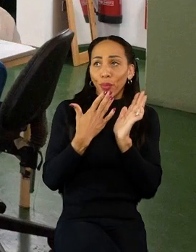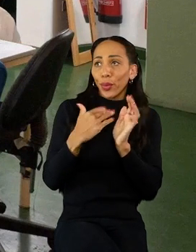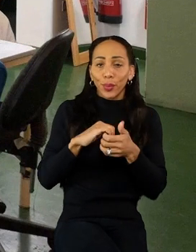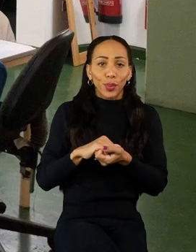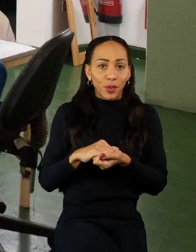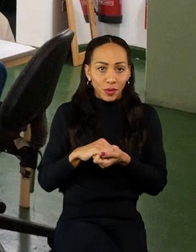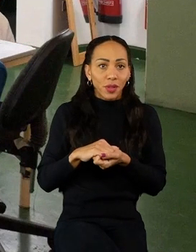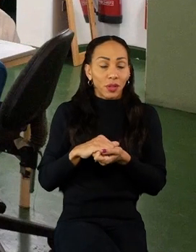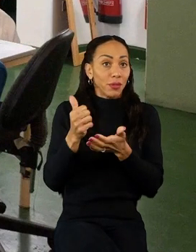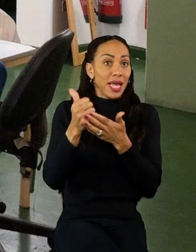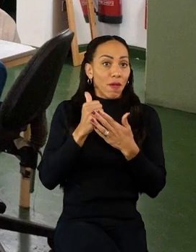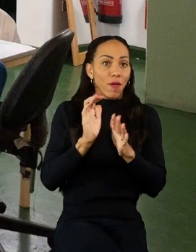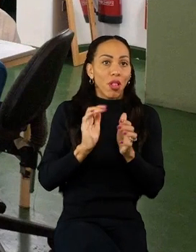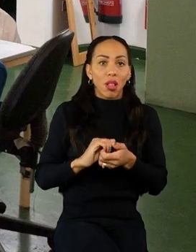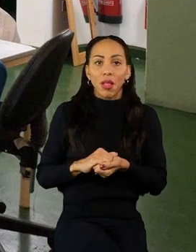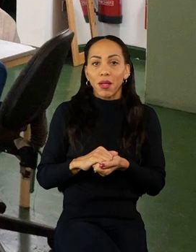Thank you.